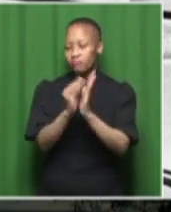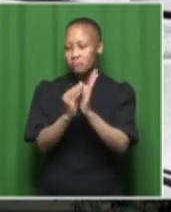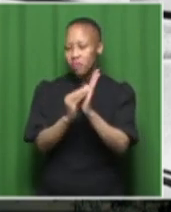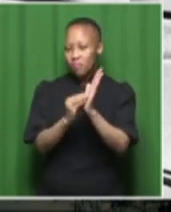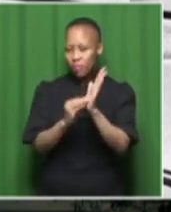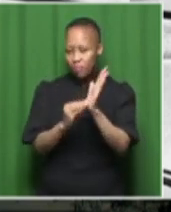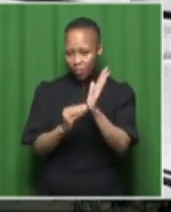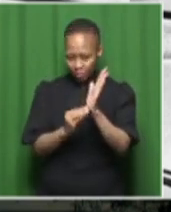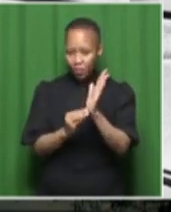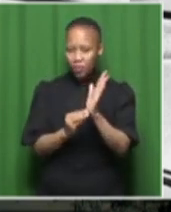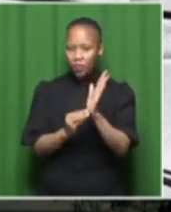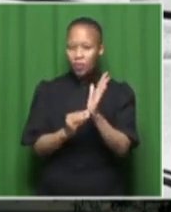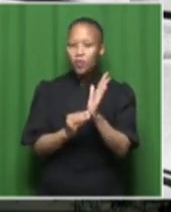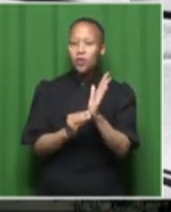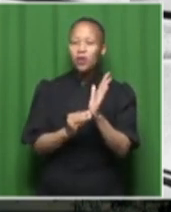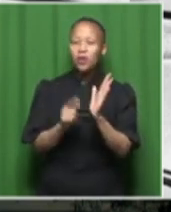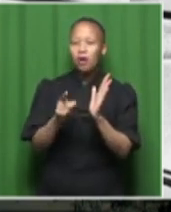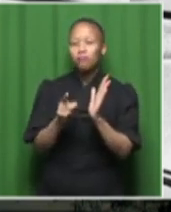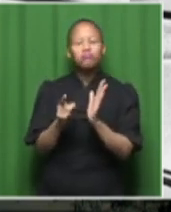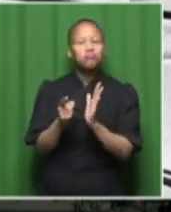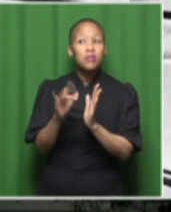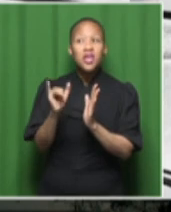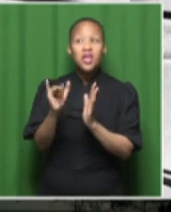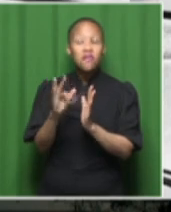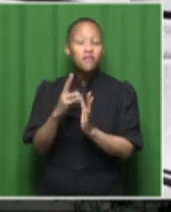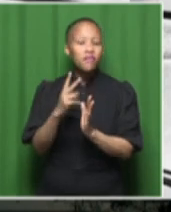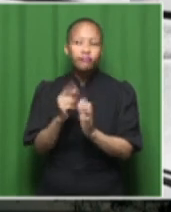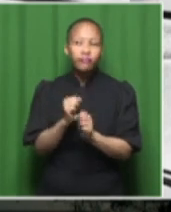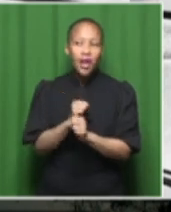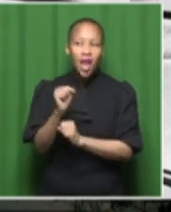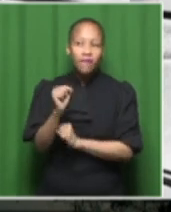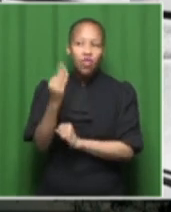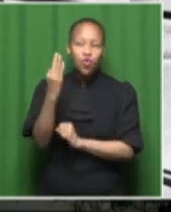three names, what should happen then?